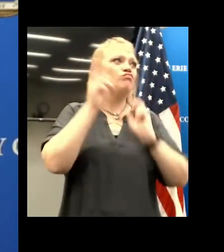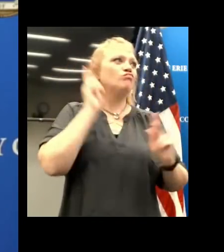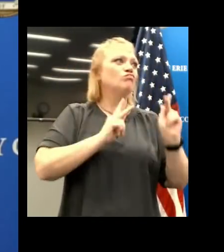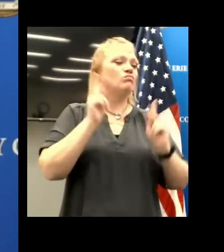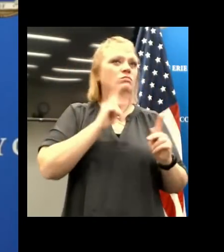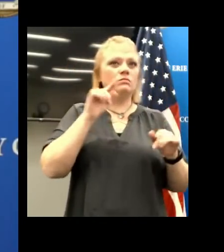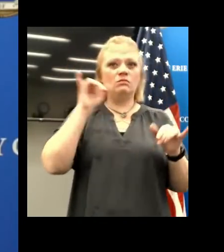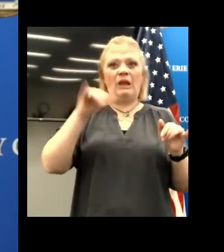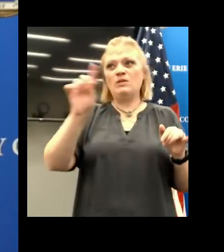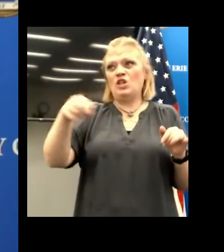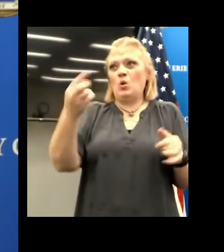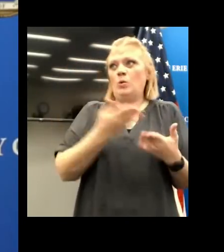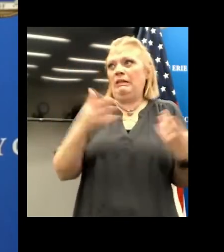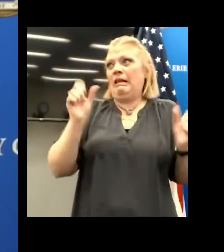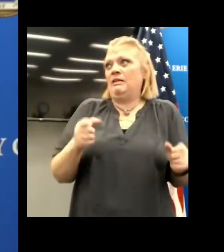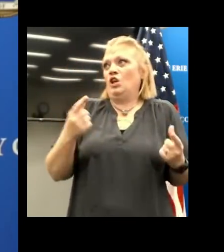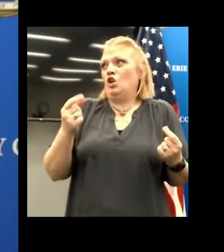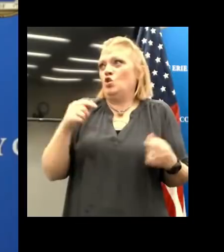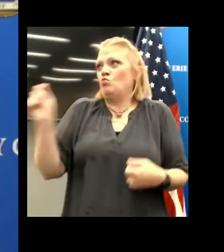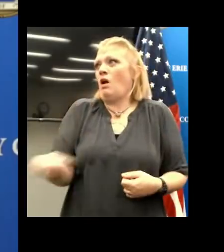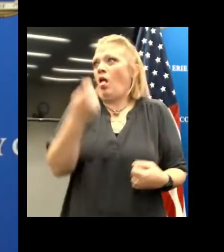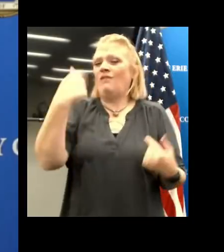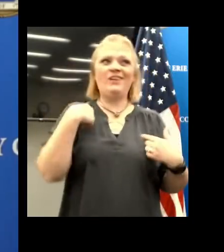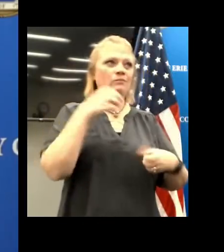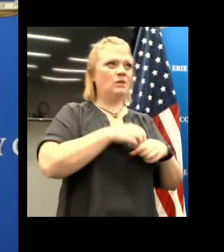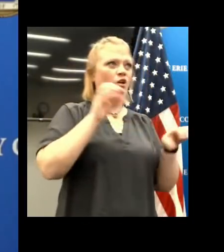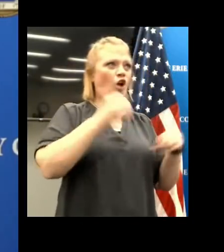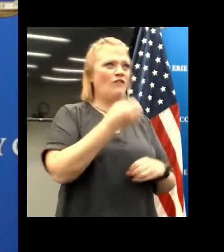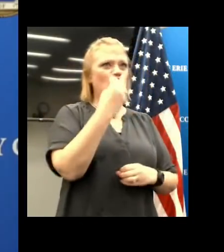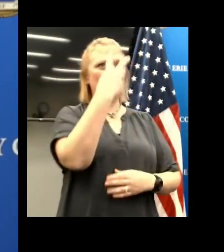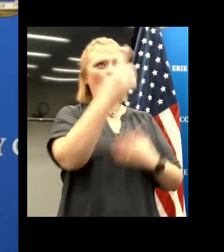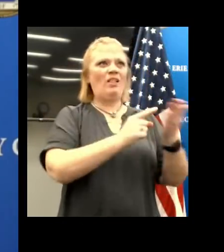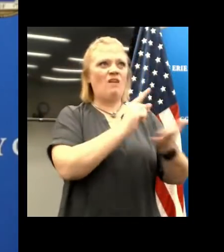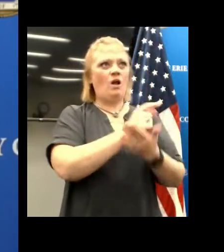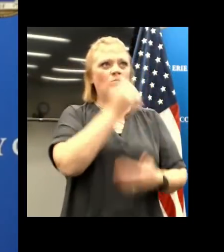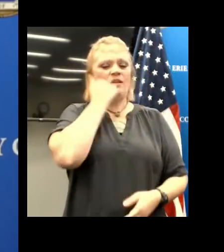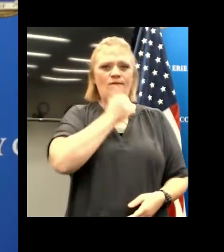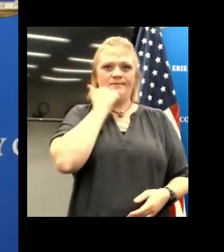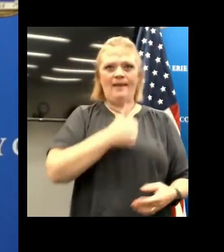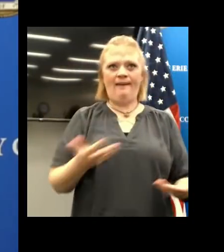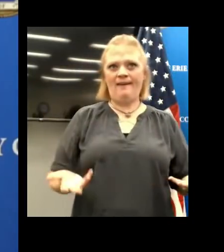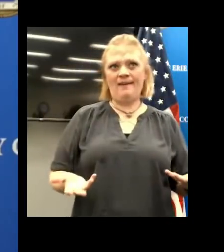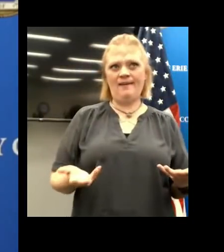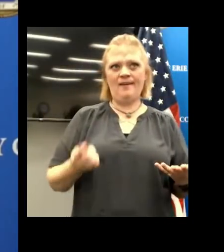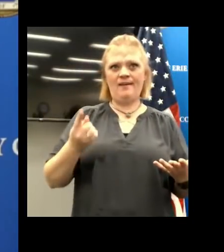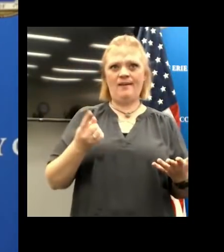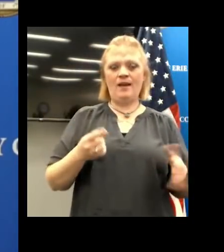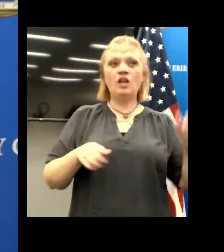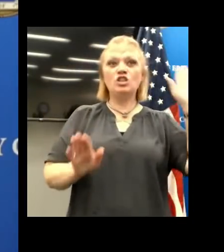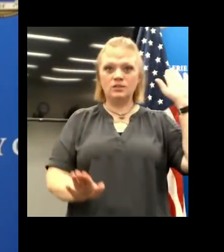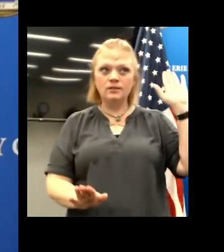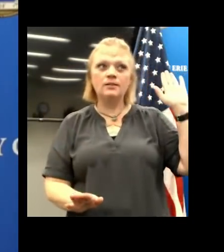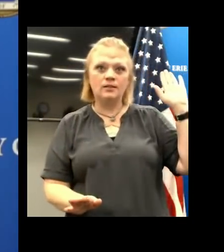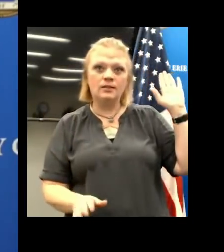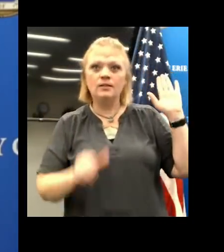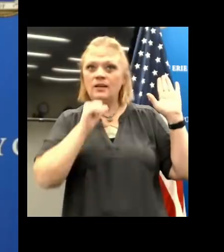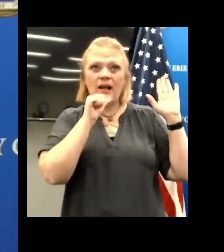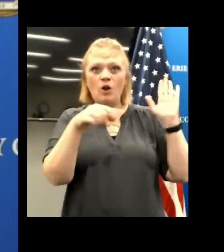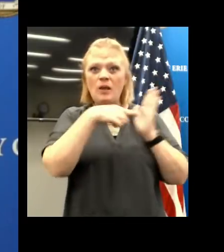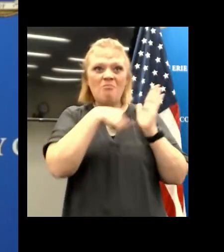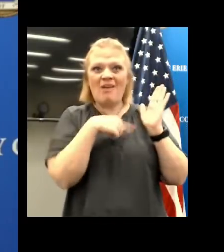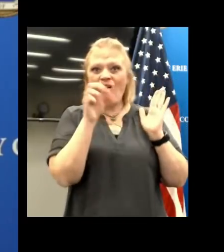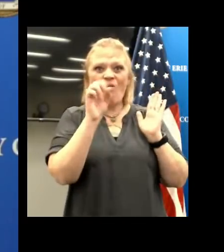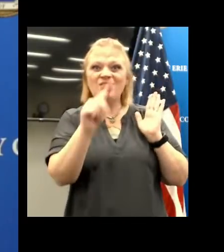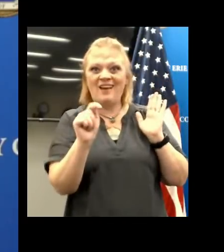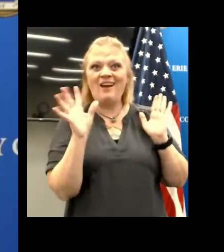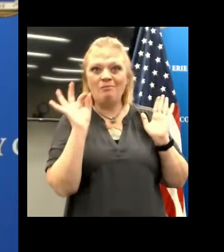the only thing they could do was golf. They're golfing. I'm in the office 12 hours a day. And for the record, I don't get overtime.